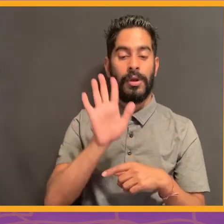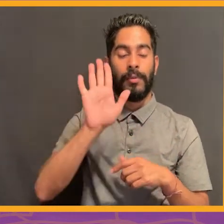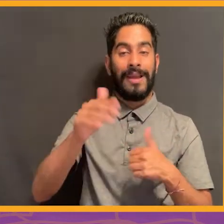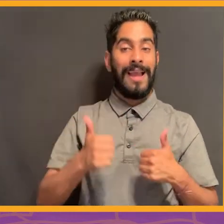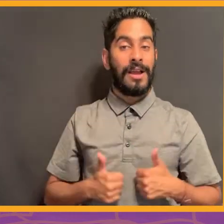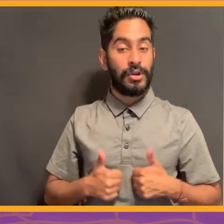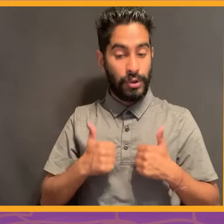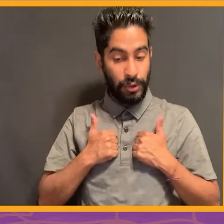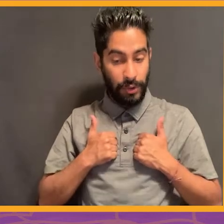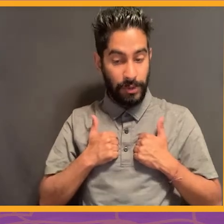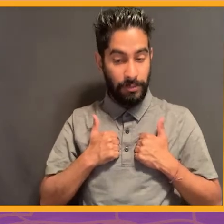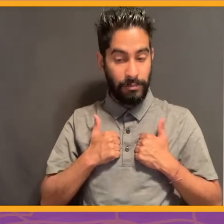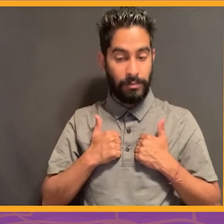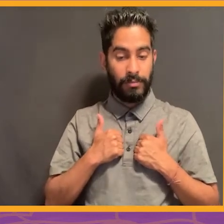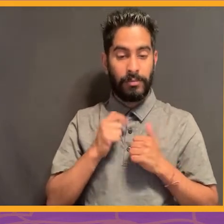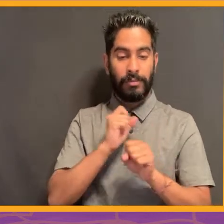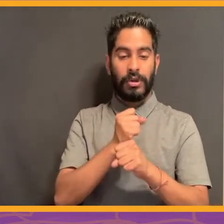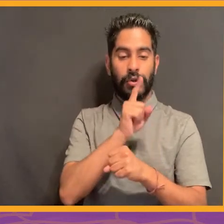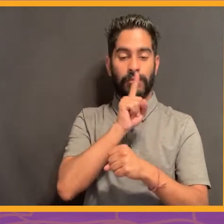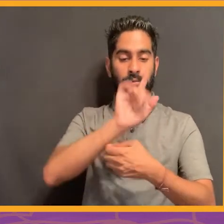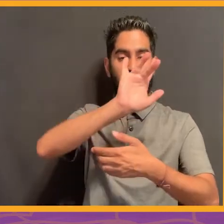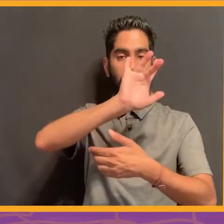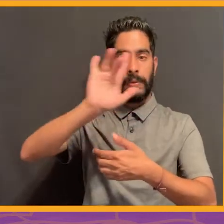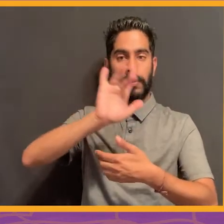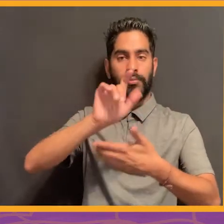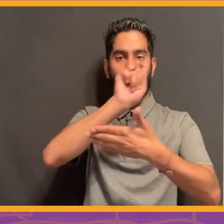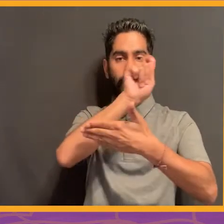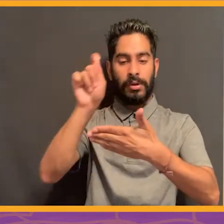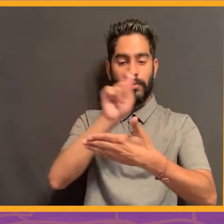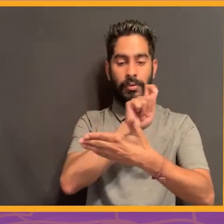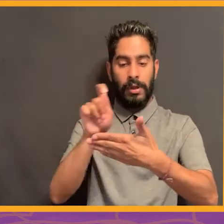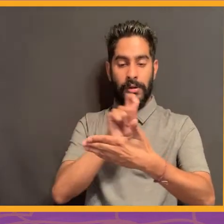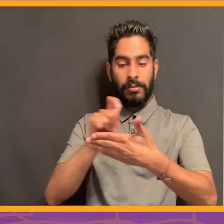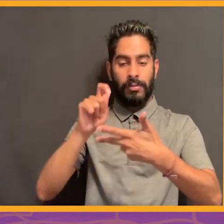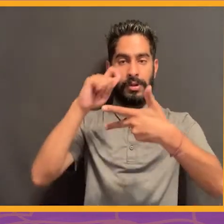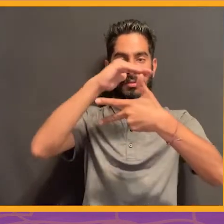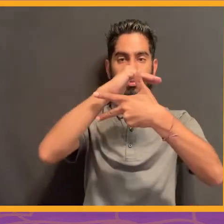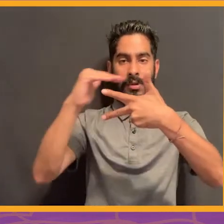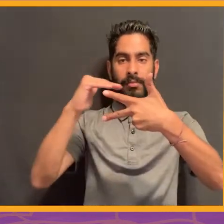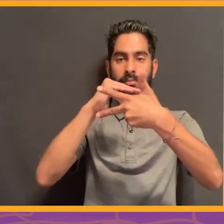Put your return address in the space provided.